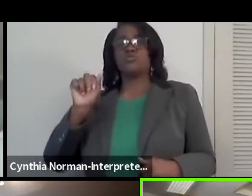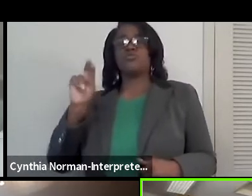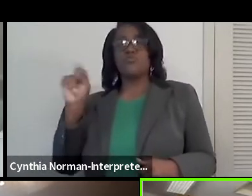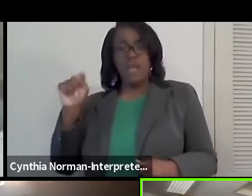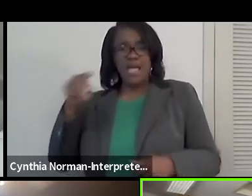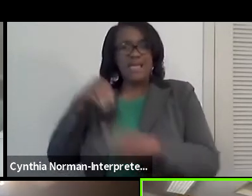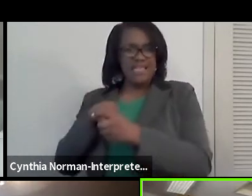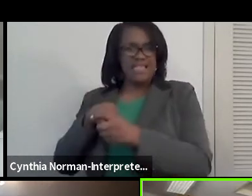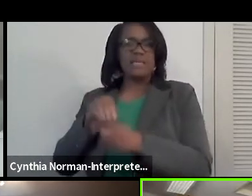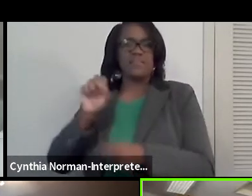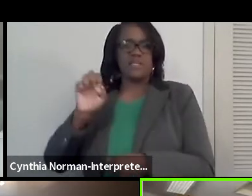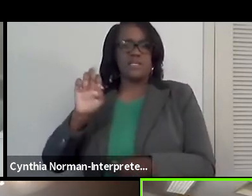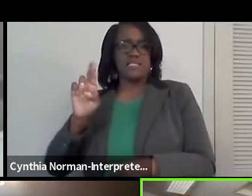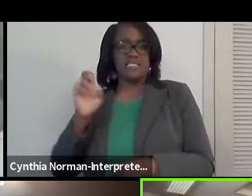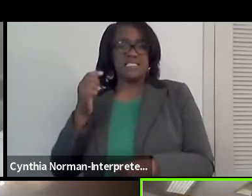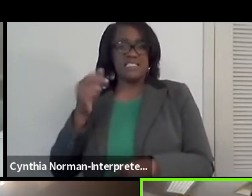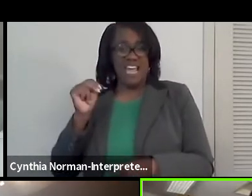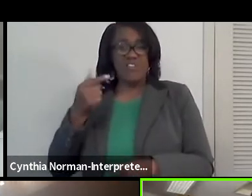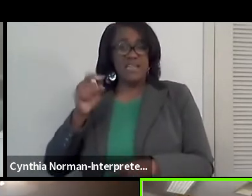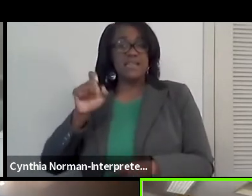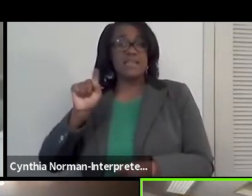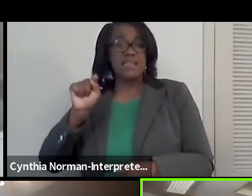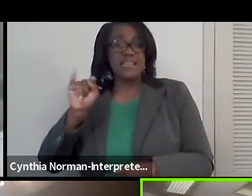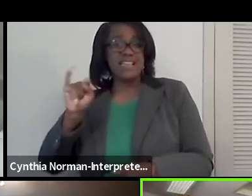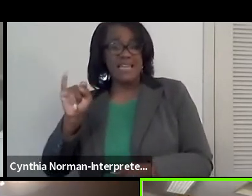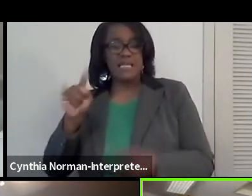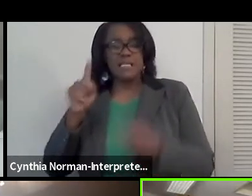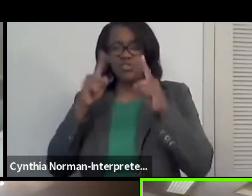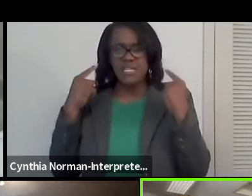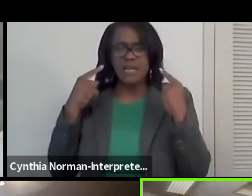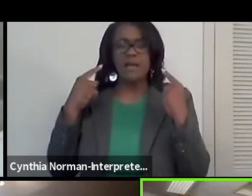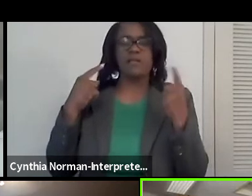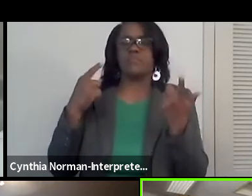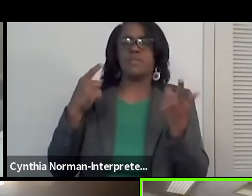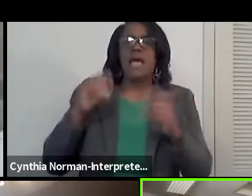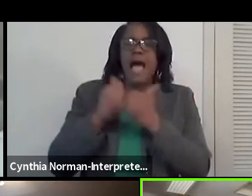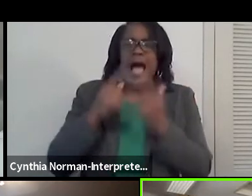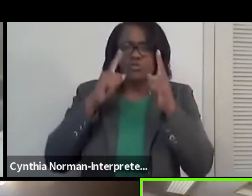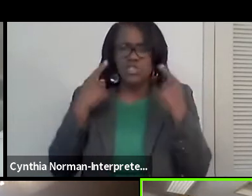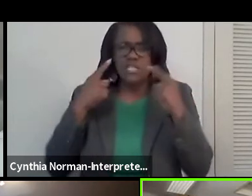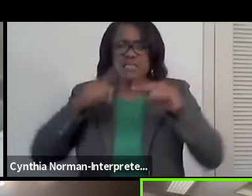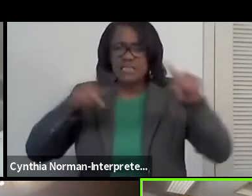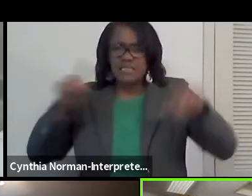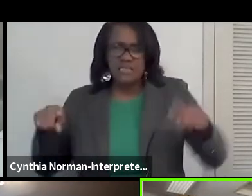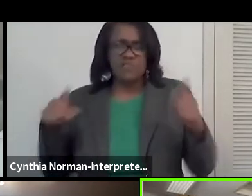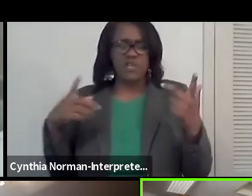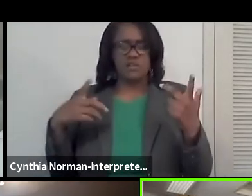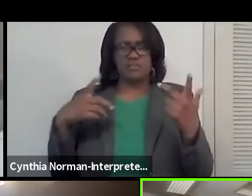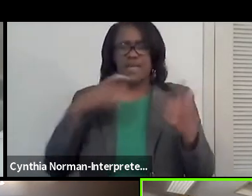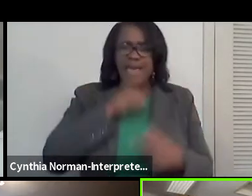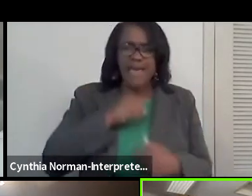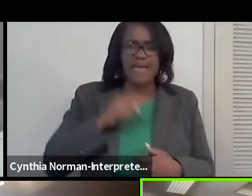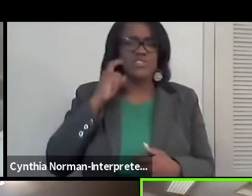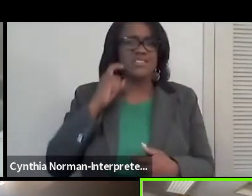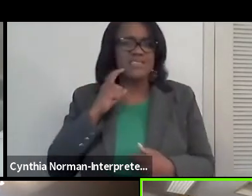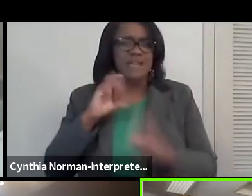analyze some data that she had collected looking at how cheetahs of different age and sex